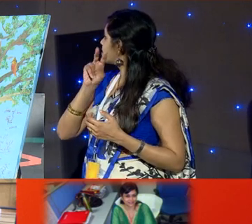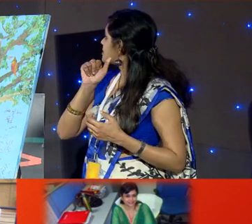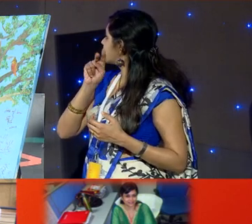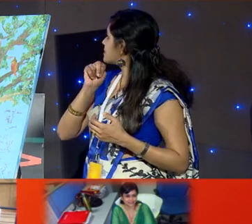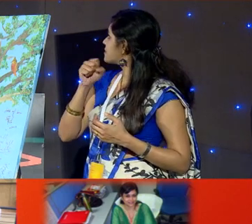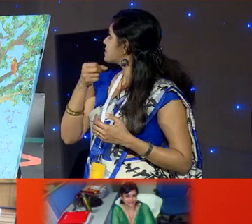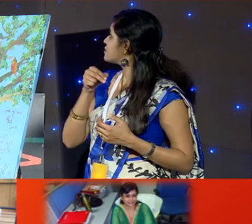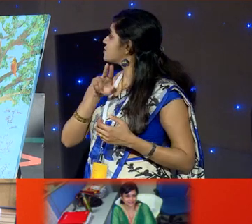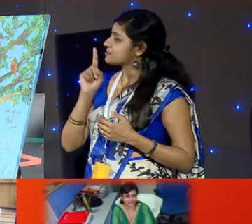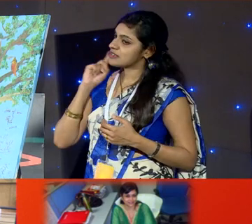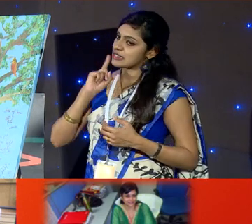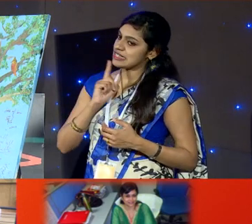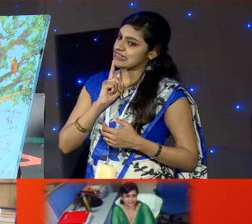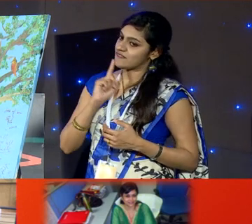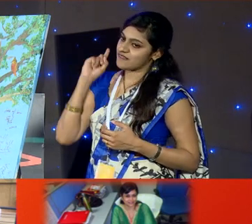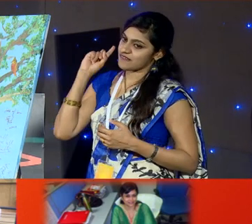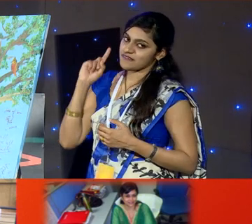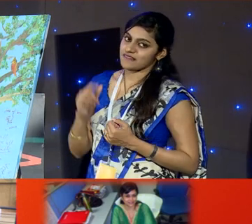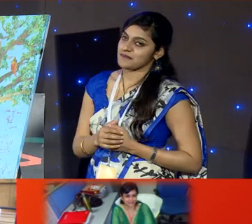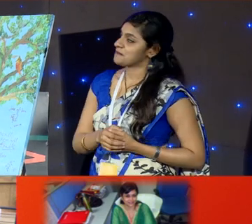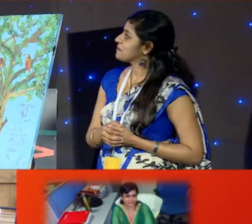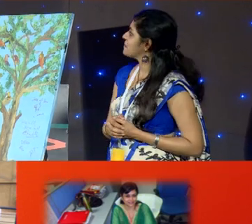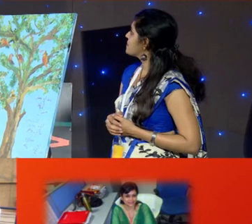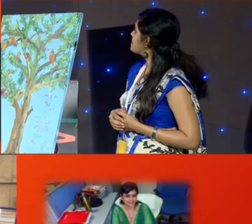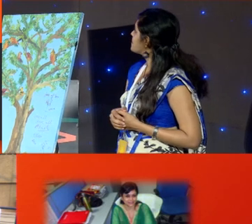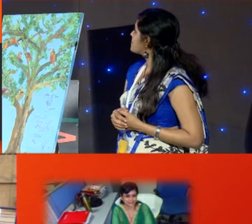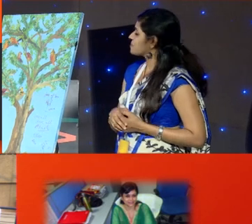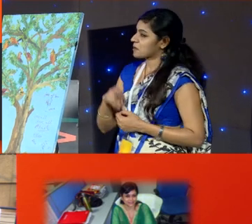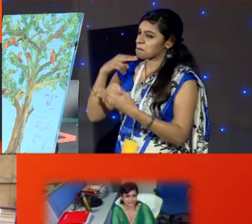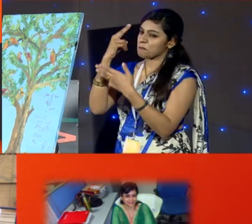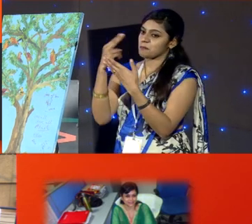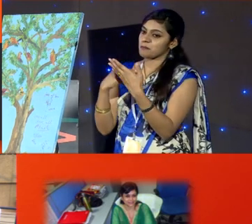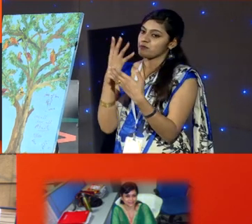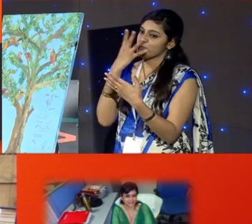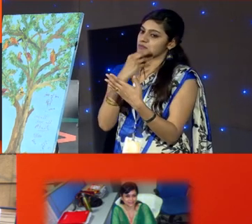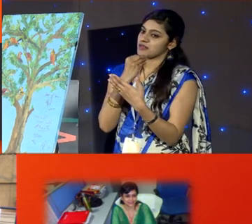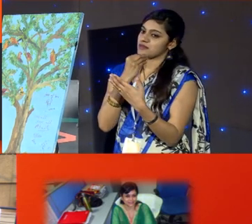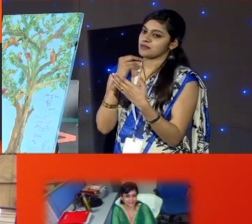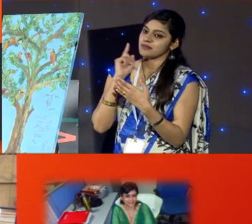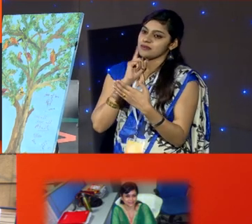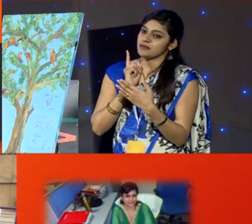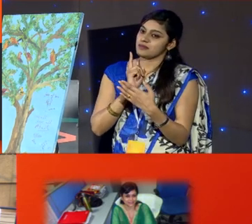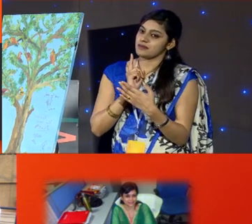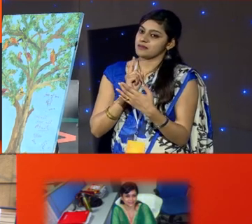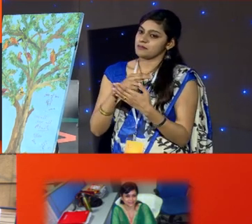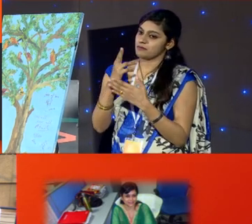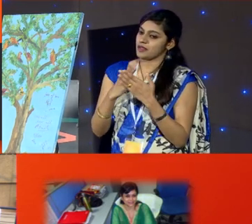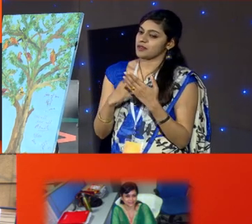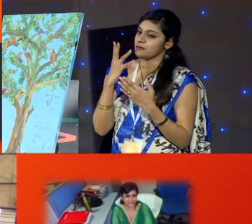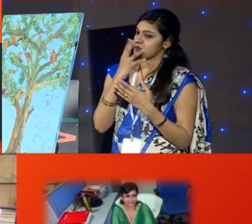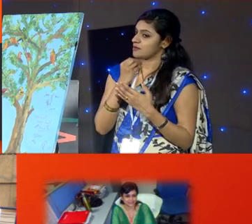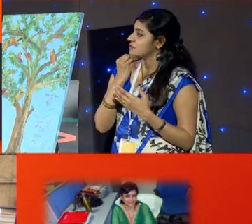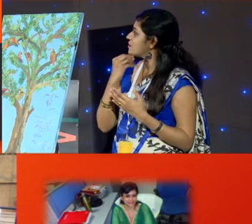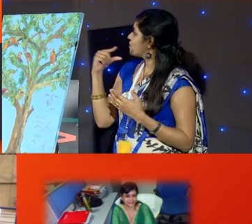painter with hearing impairment. He is really making wonderful paintings. Gulshan is a theater man.